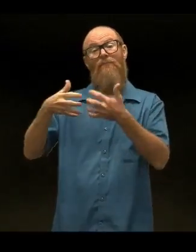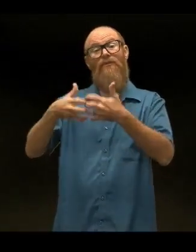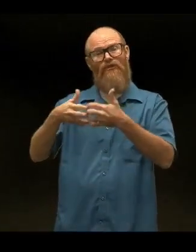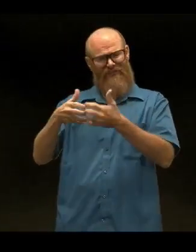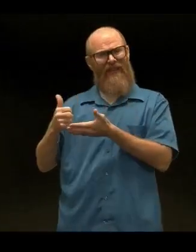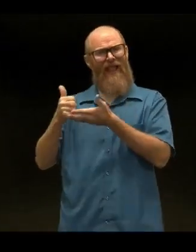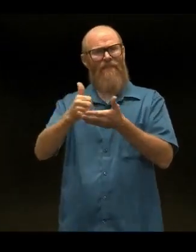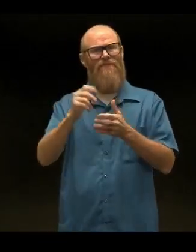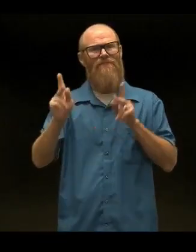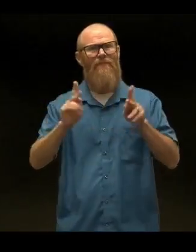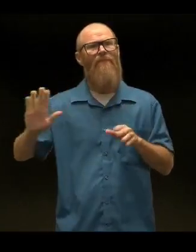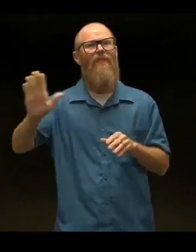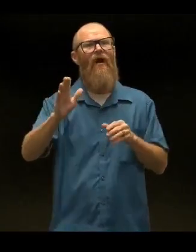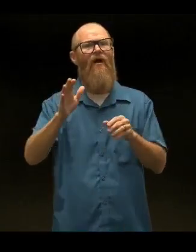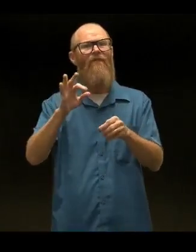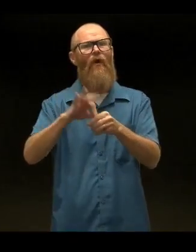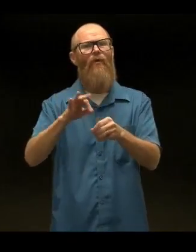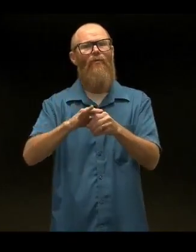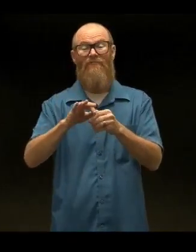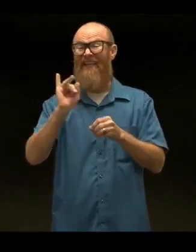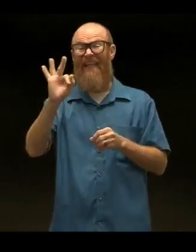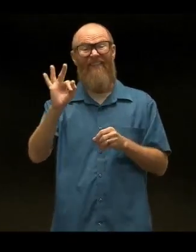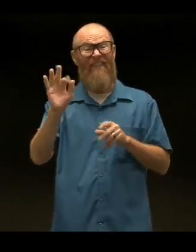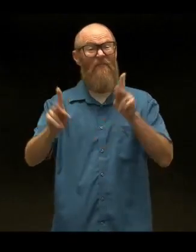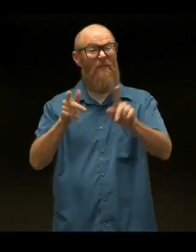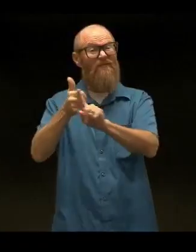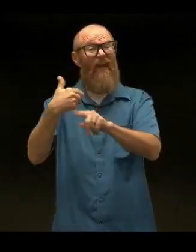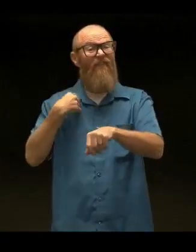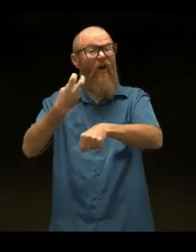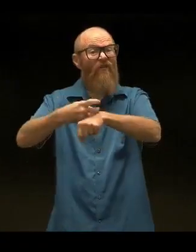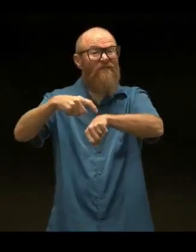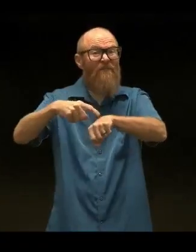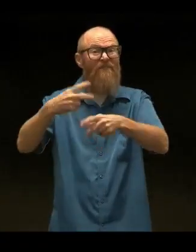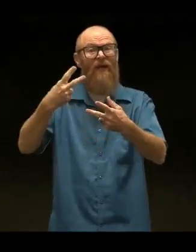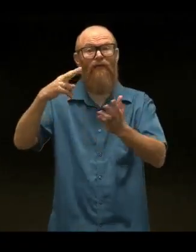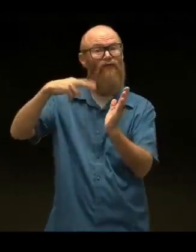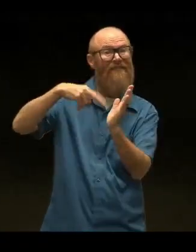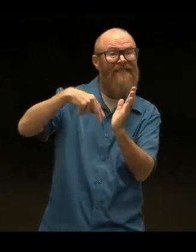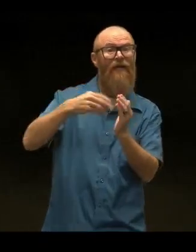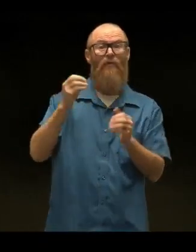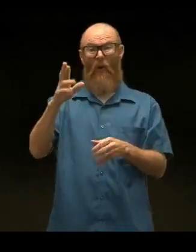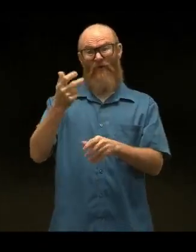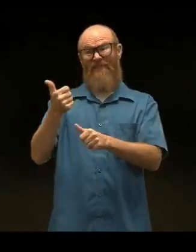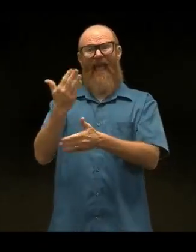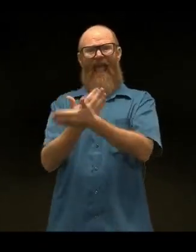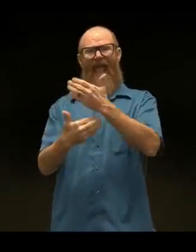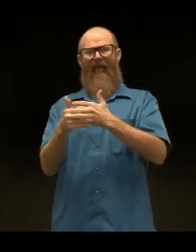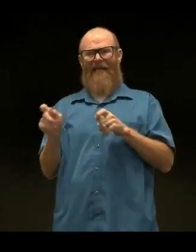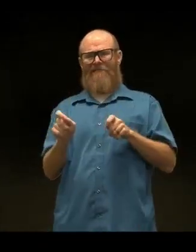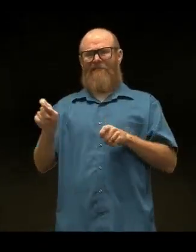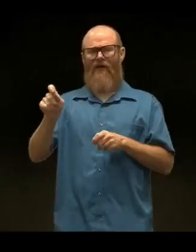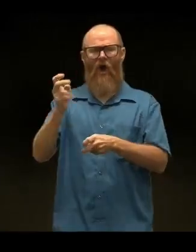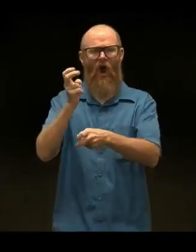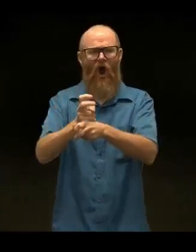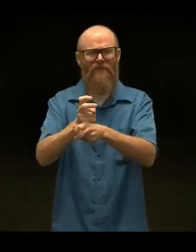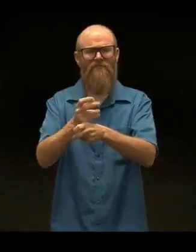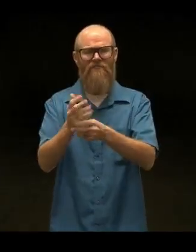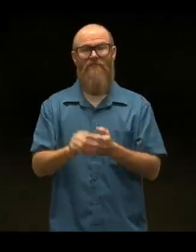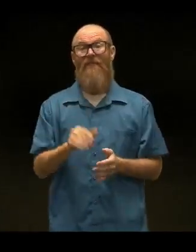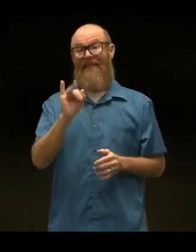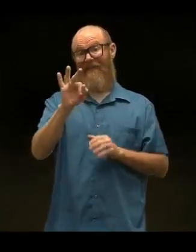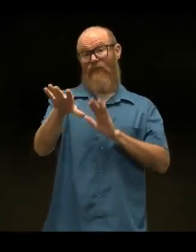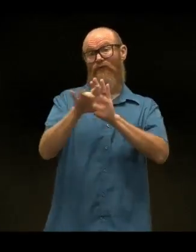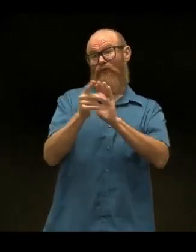way to do that. They are useful for voters who have a difficult time reading or marking a paper ballot. If you choose to mark your paper ballot this